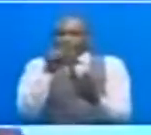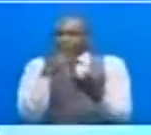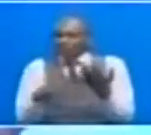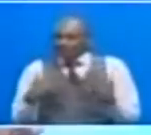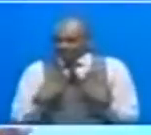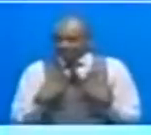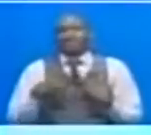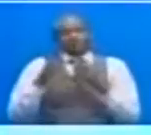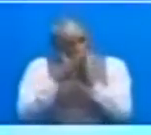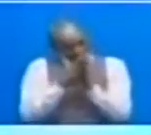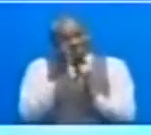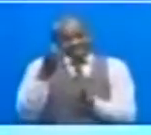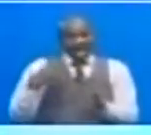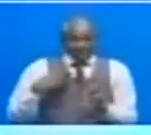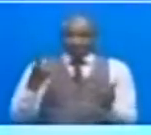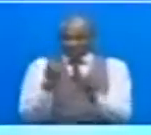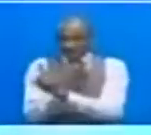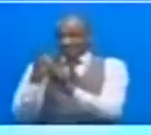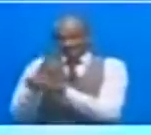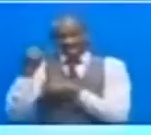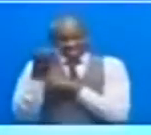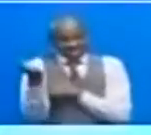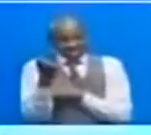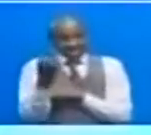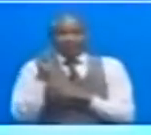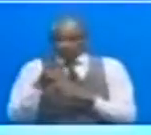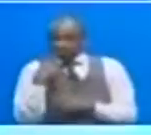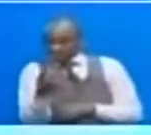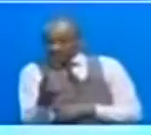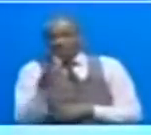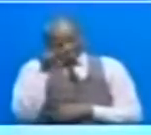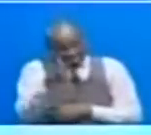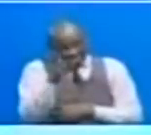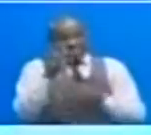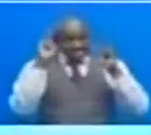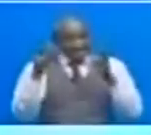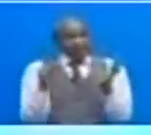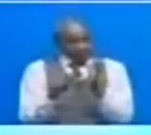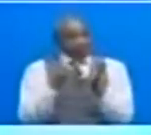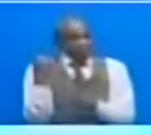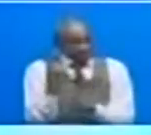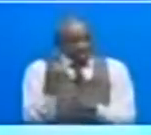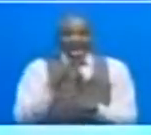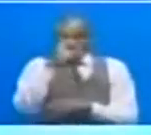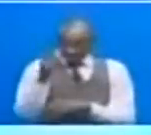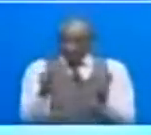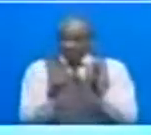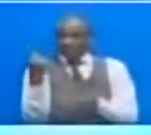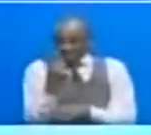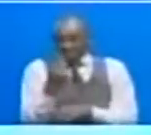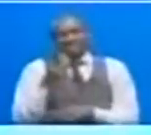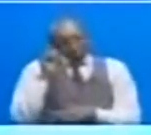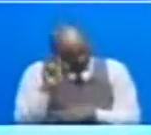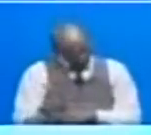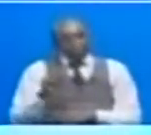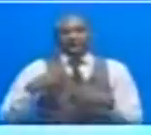you? And we have stories from different countries that sort of tell you that this is not just a Kenyan problem, it's not an African problem. It's time we have